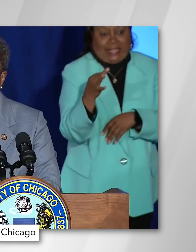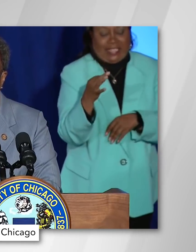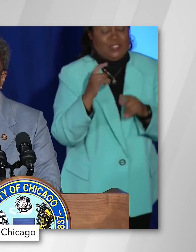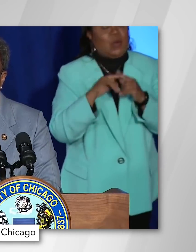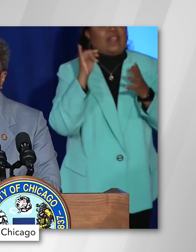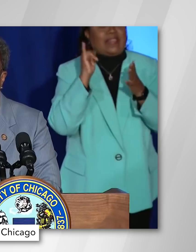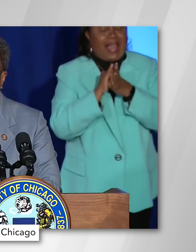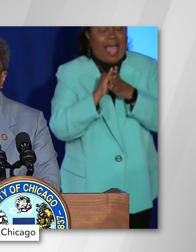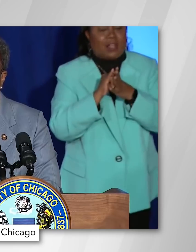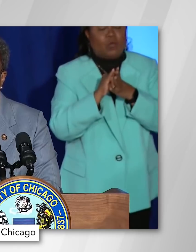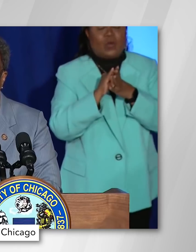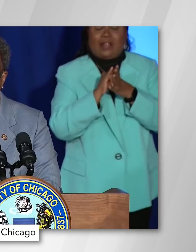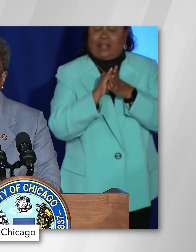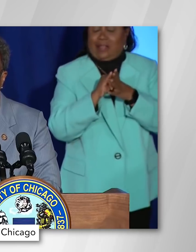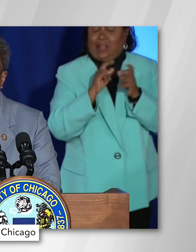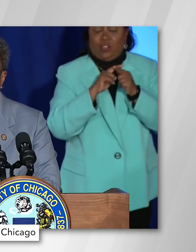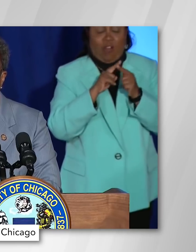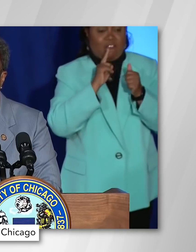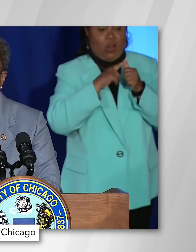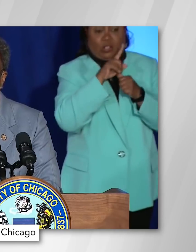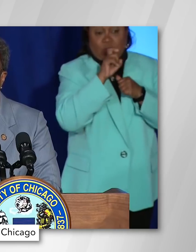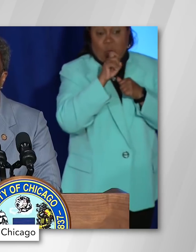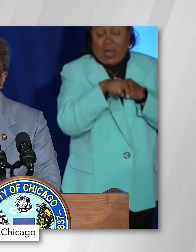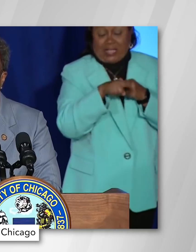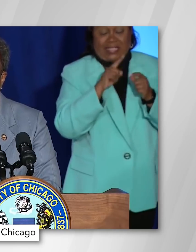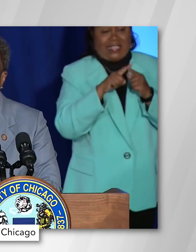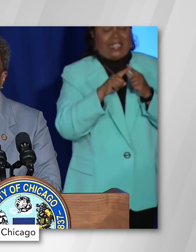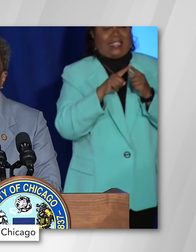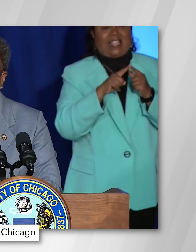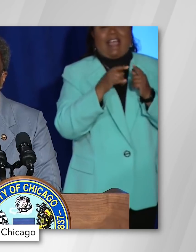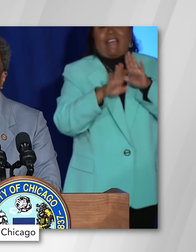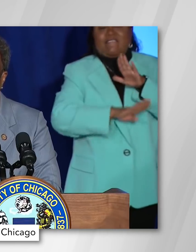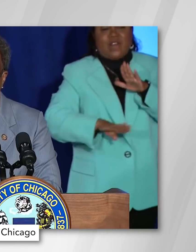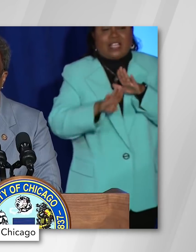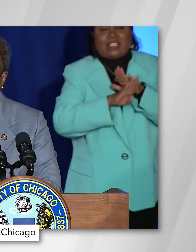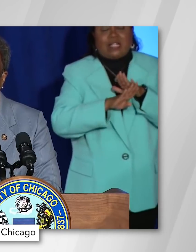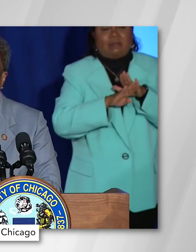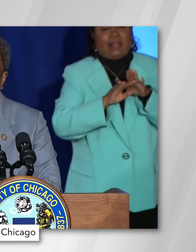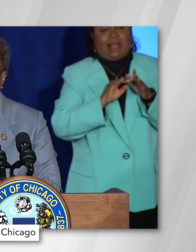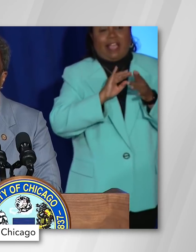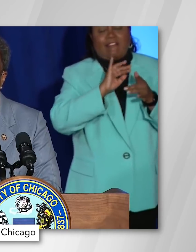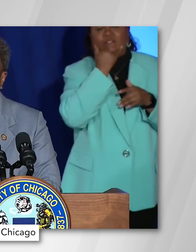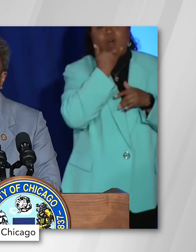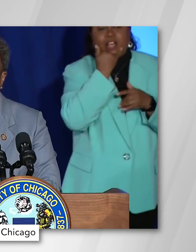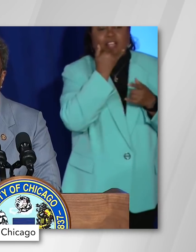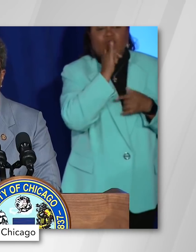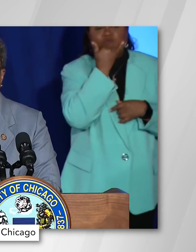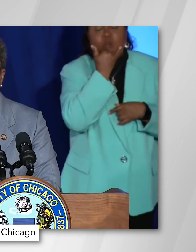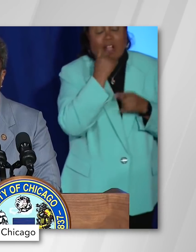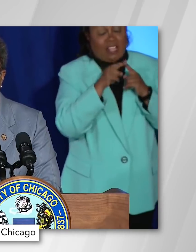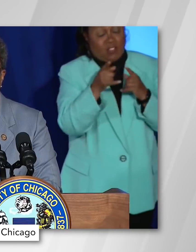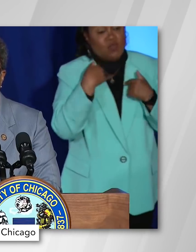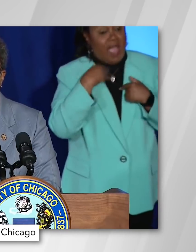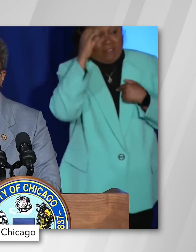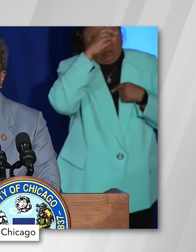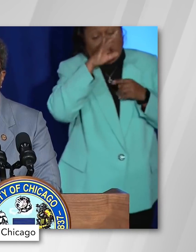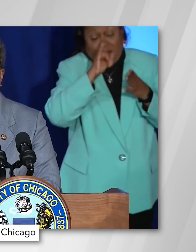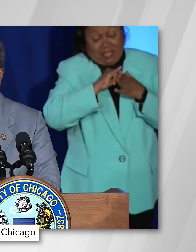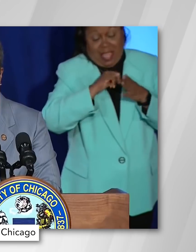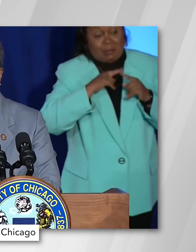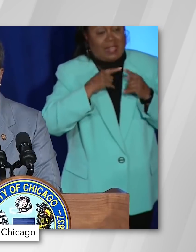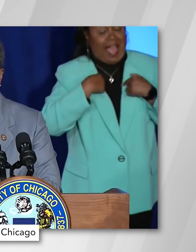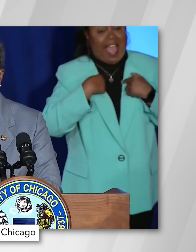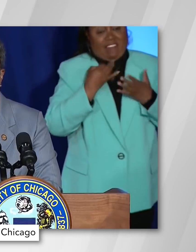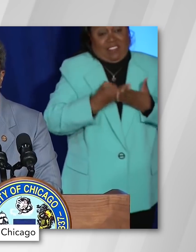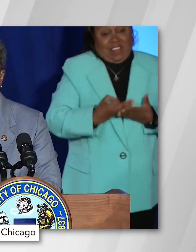So that the premise of your very first question is fundamentally flawed and wrong. And you can have your opinion on it, but